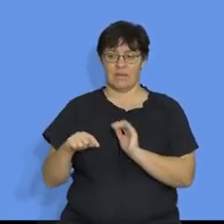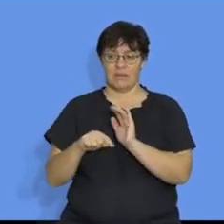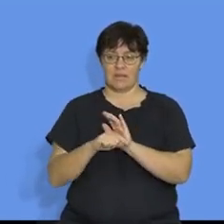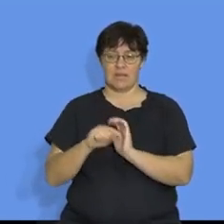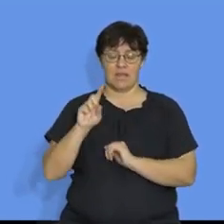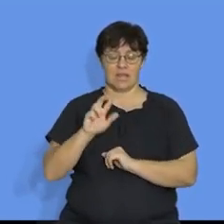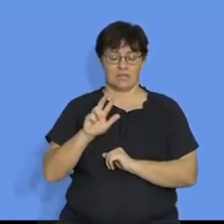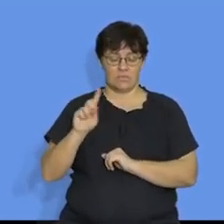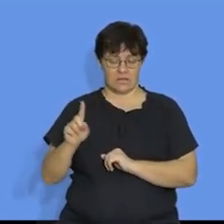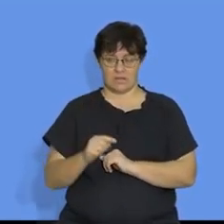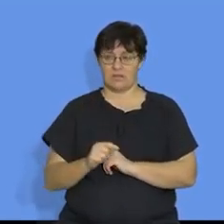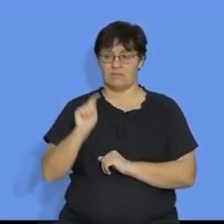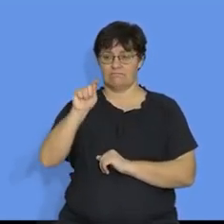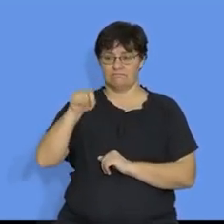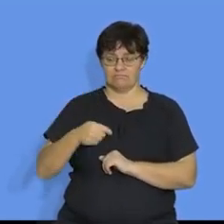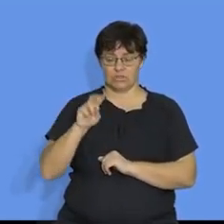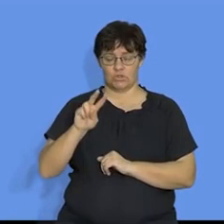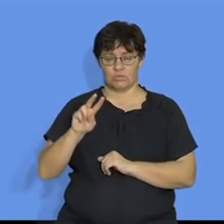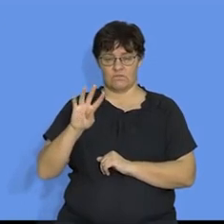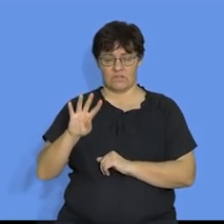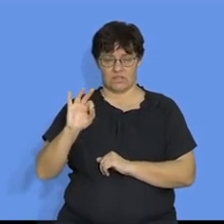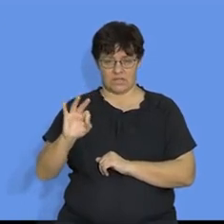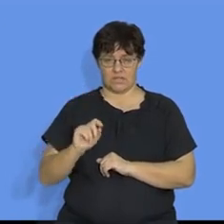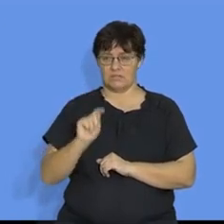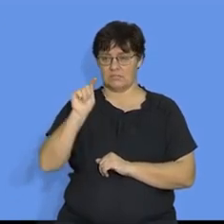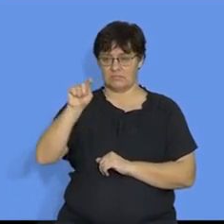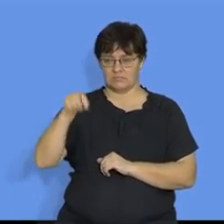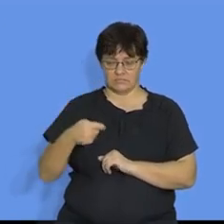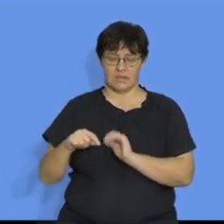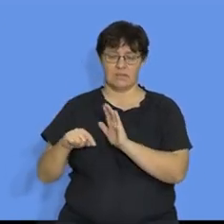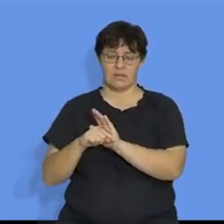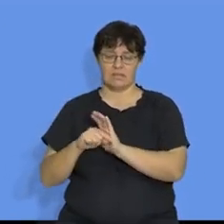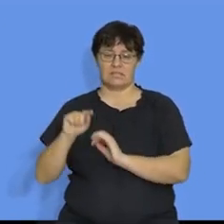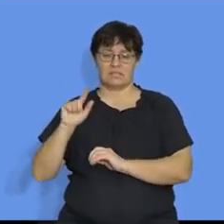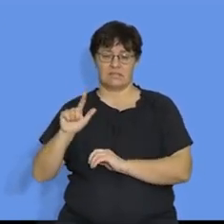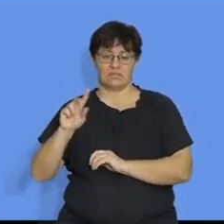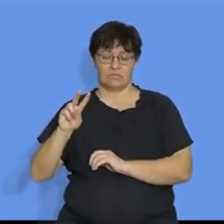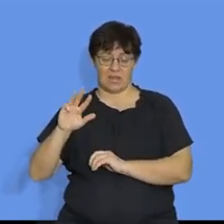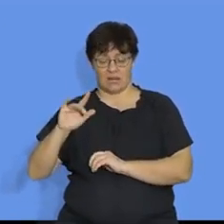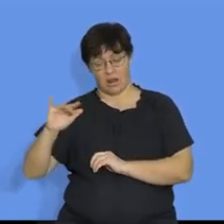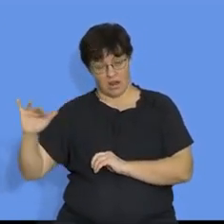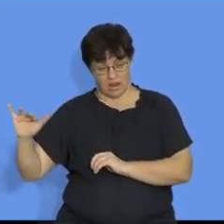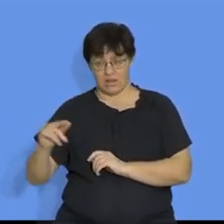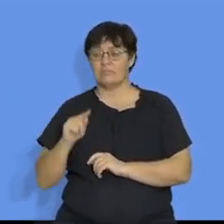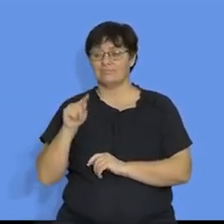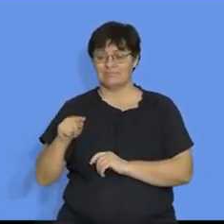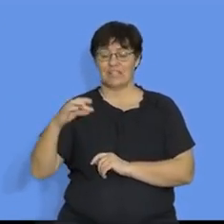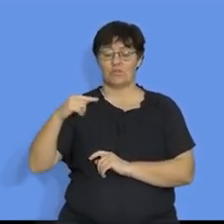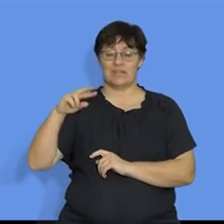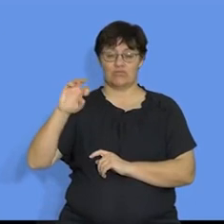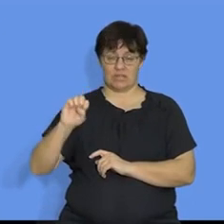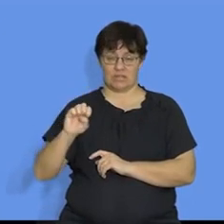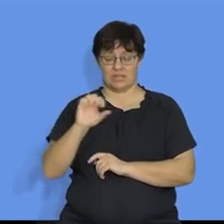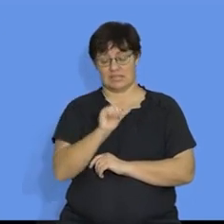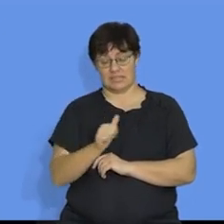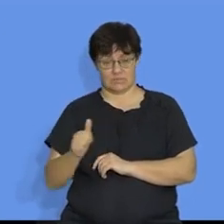semicolon negative 81, semicolon 243 going on is a geometric sequence.